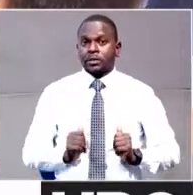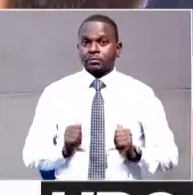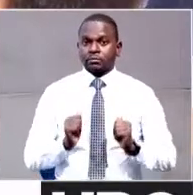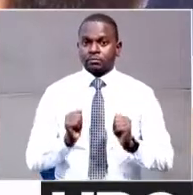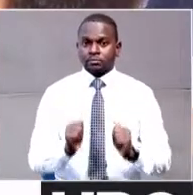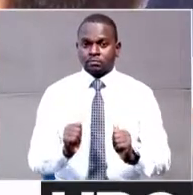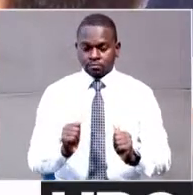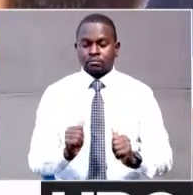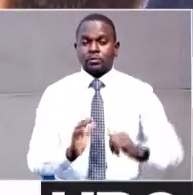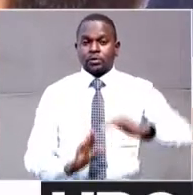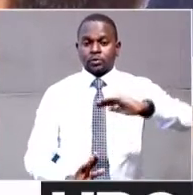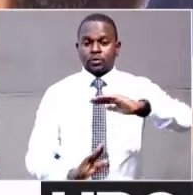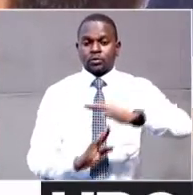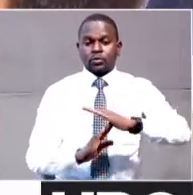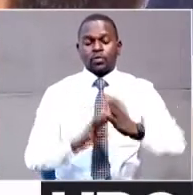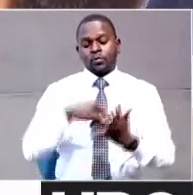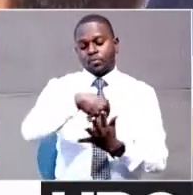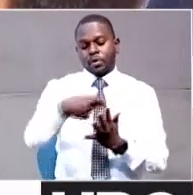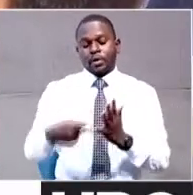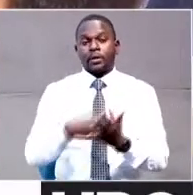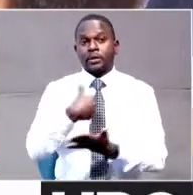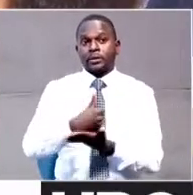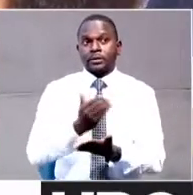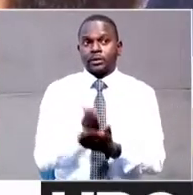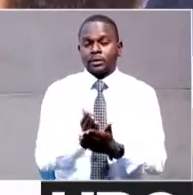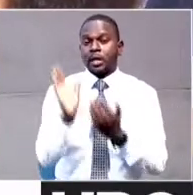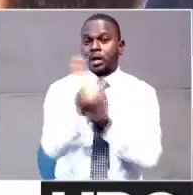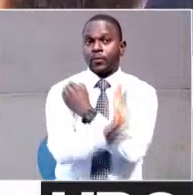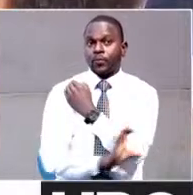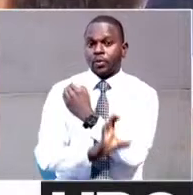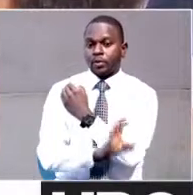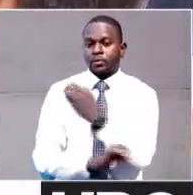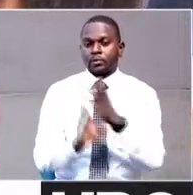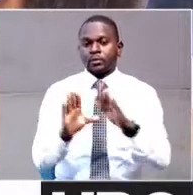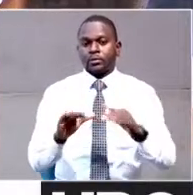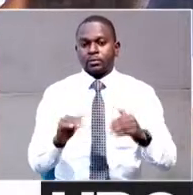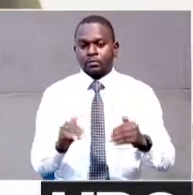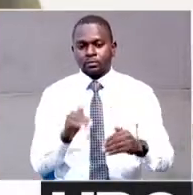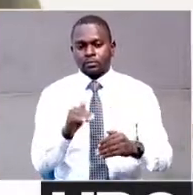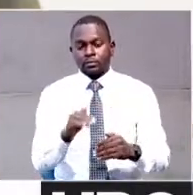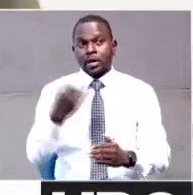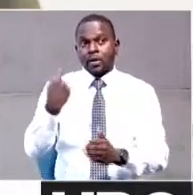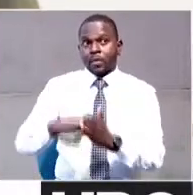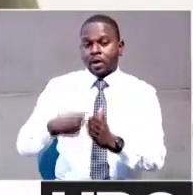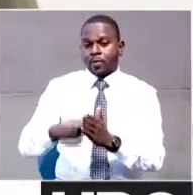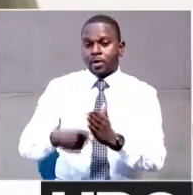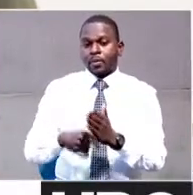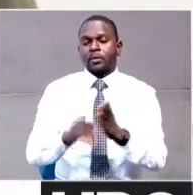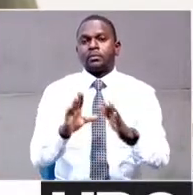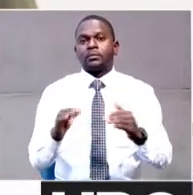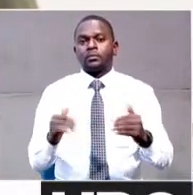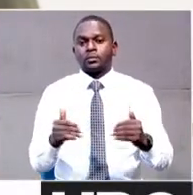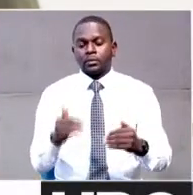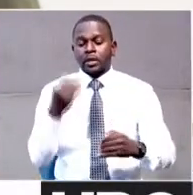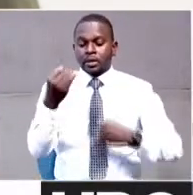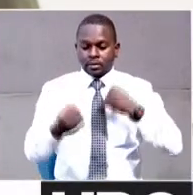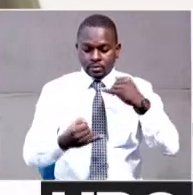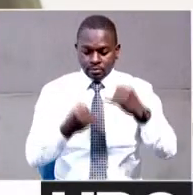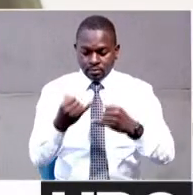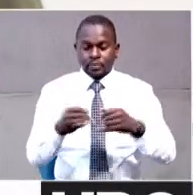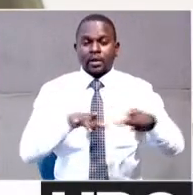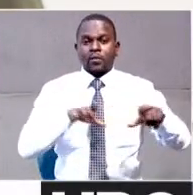still one of the top priority sectors for the country, despite the dwindling revenue due to local and international